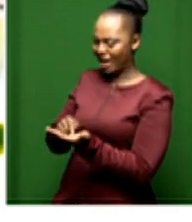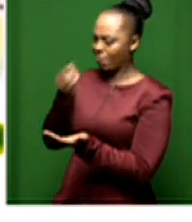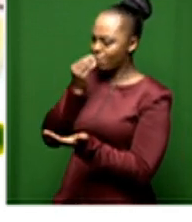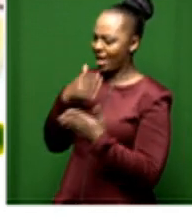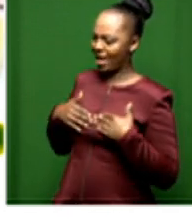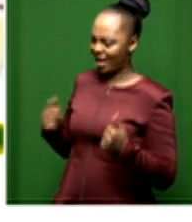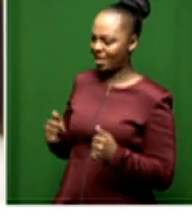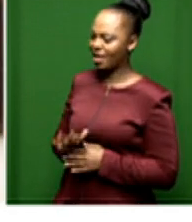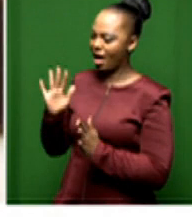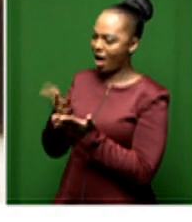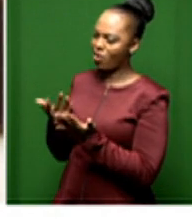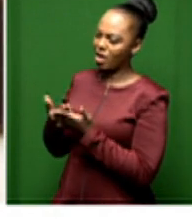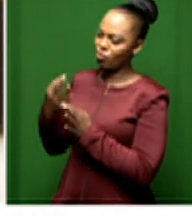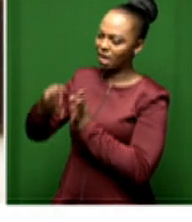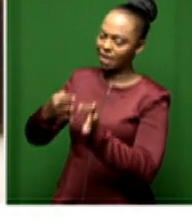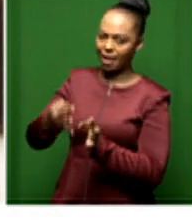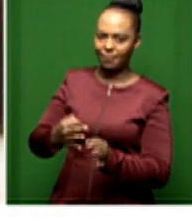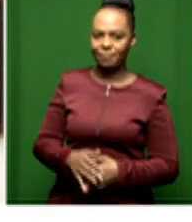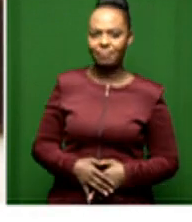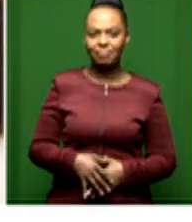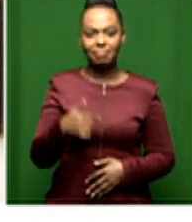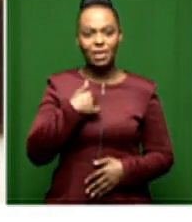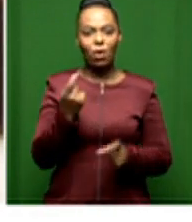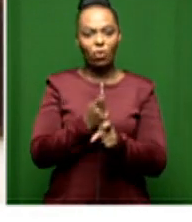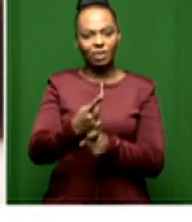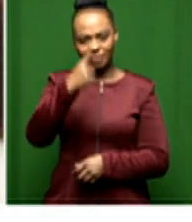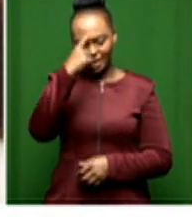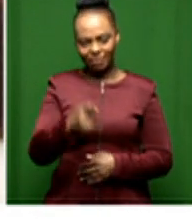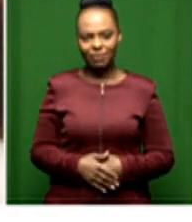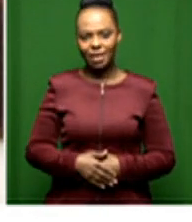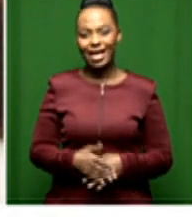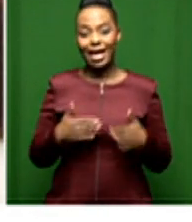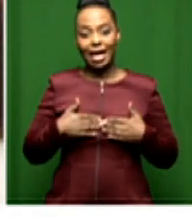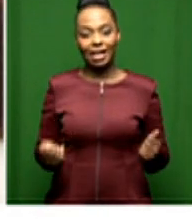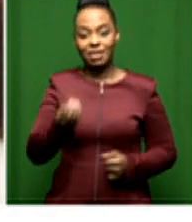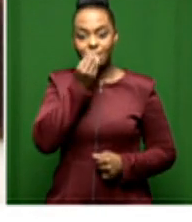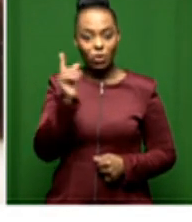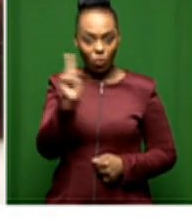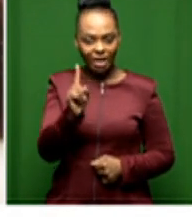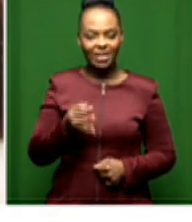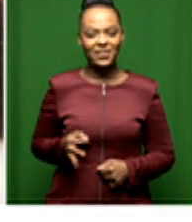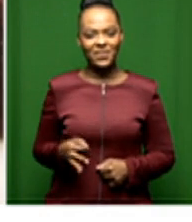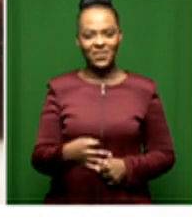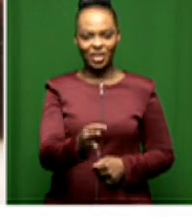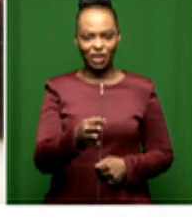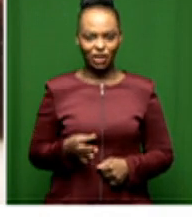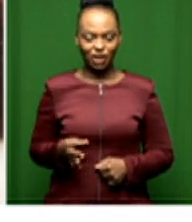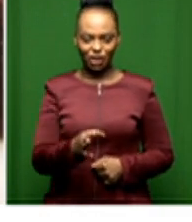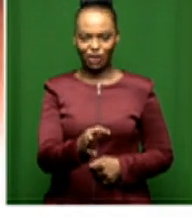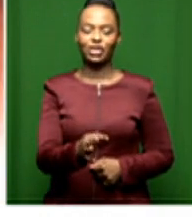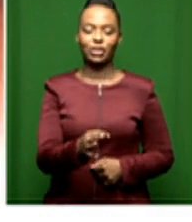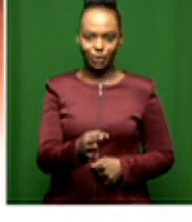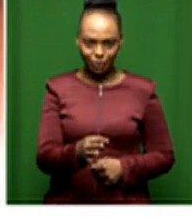So I always believe that a healthy meal is fish. That's my go-to. So I always have a